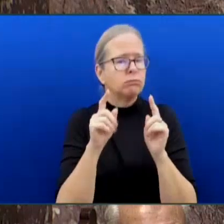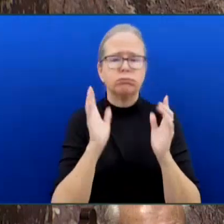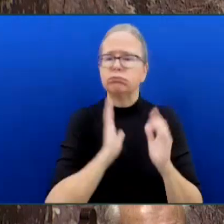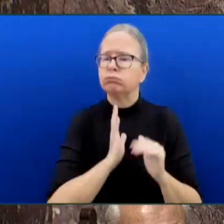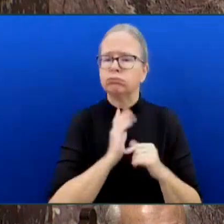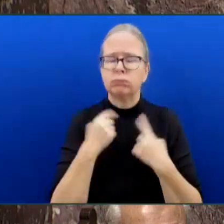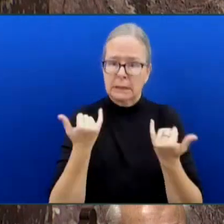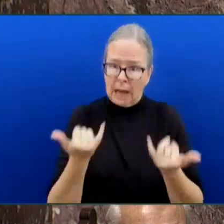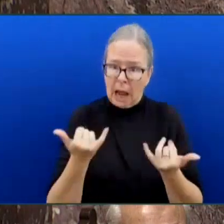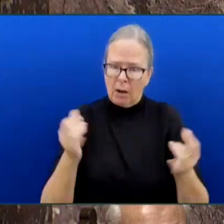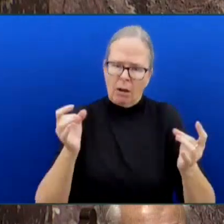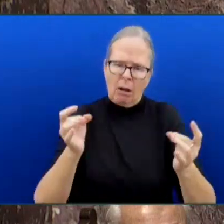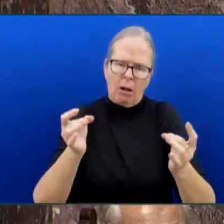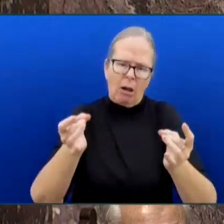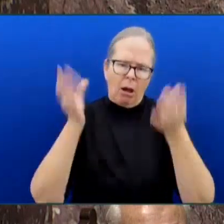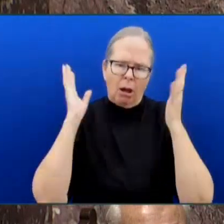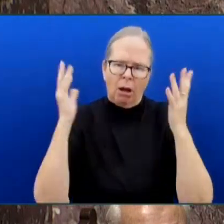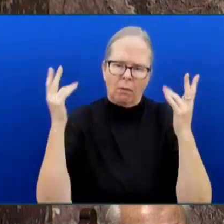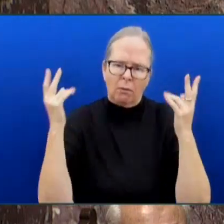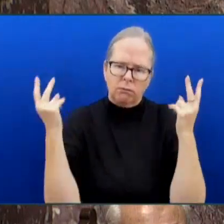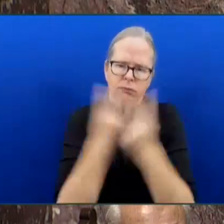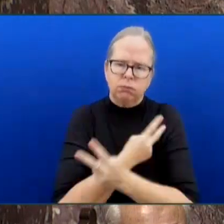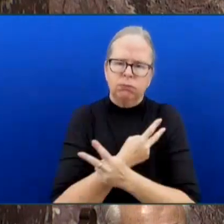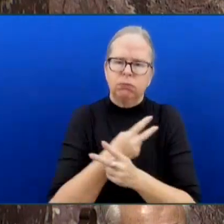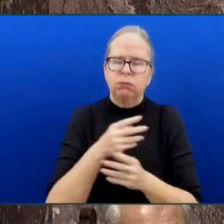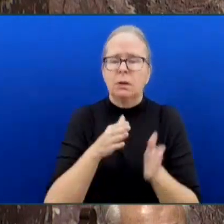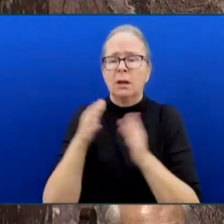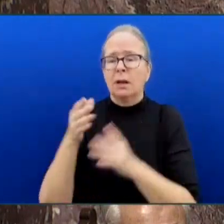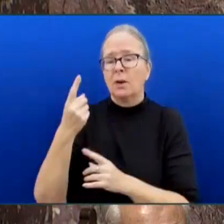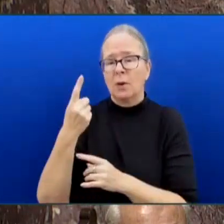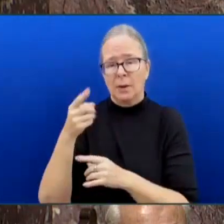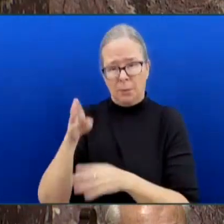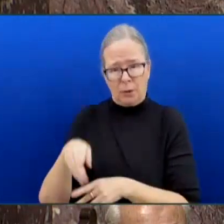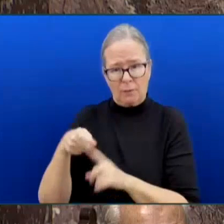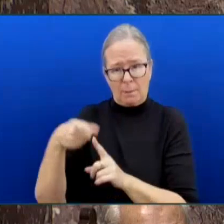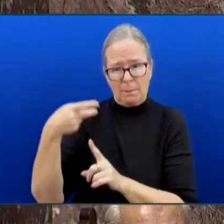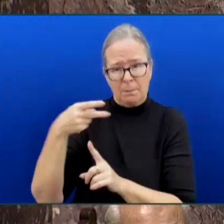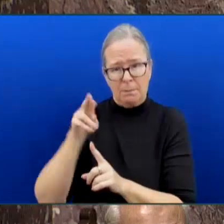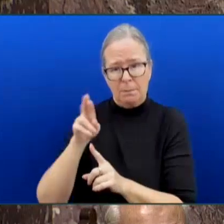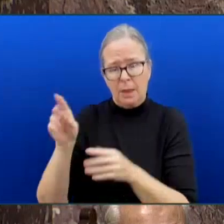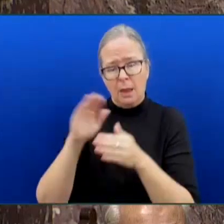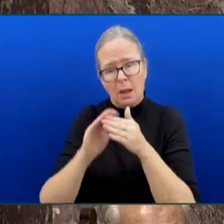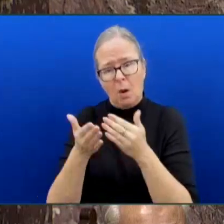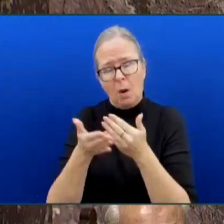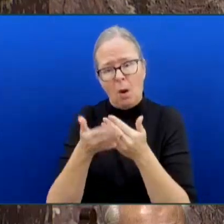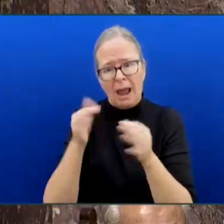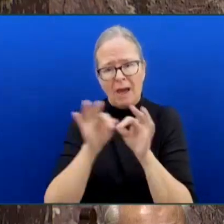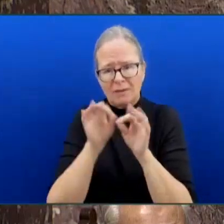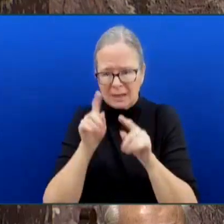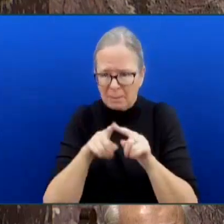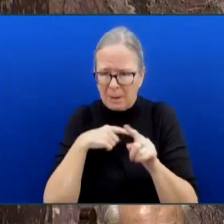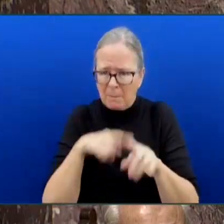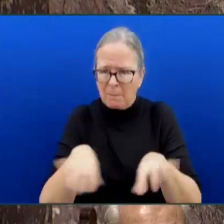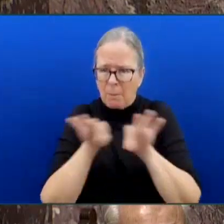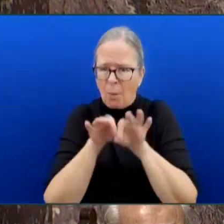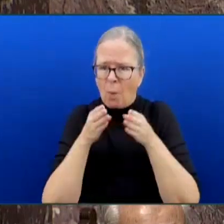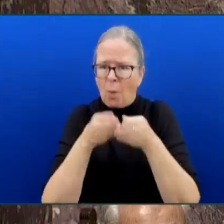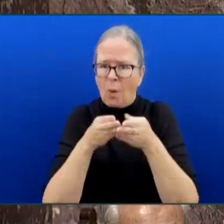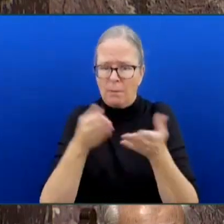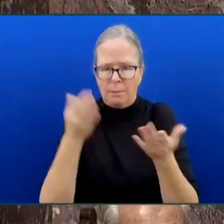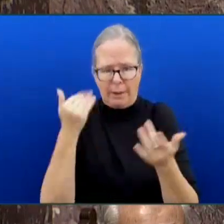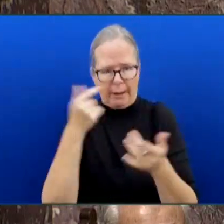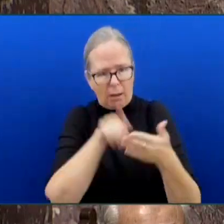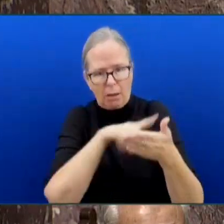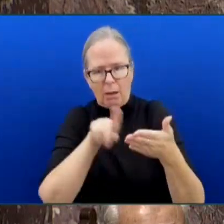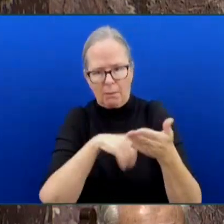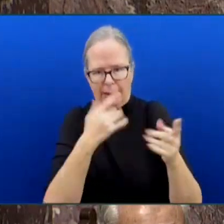says nearly every weekend there's a canceled key sailing due to lack of staff, end quote. That's this minister and this premier's track record.